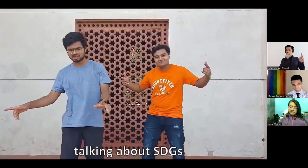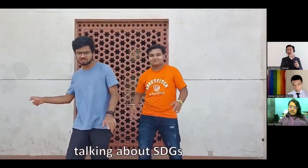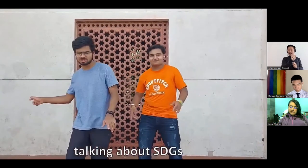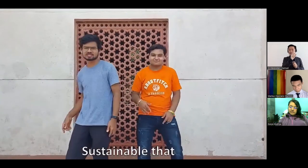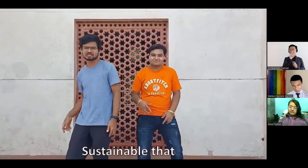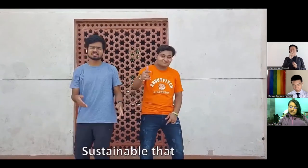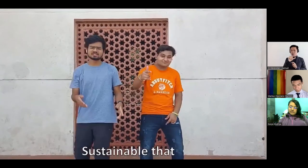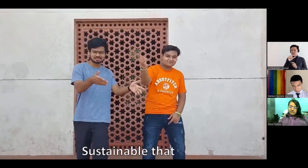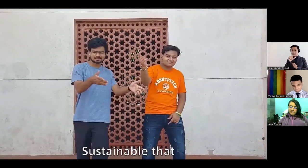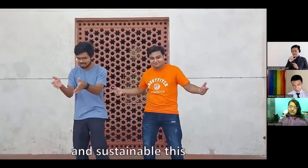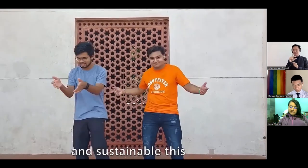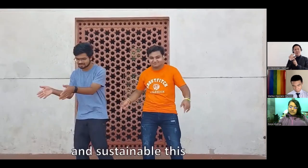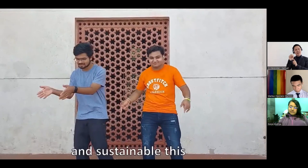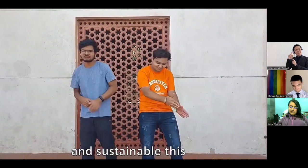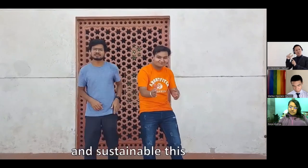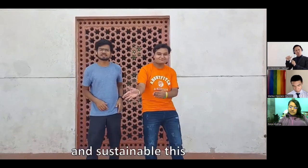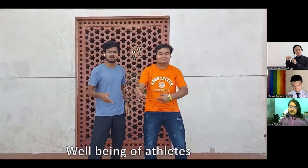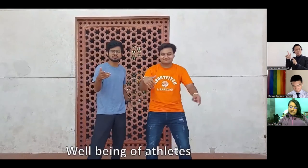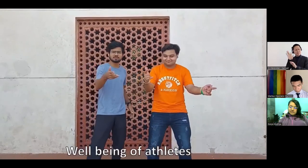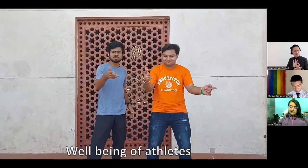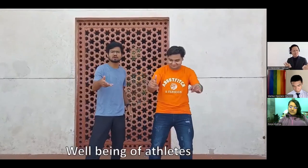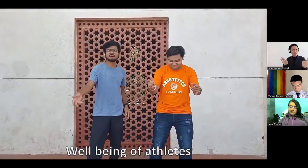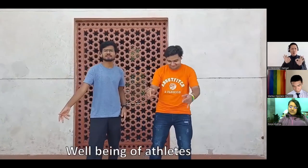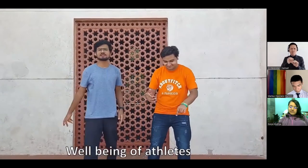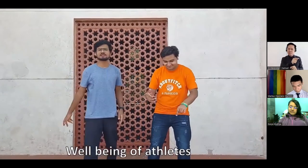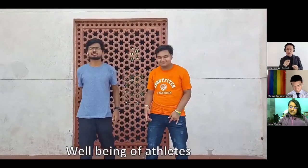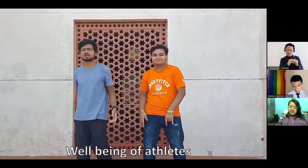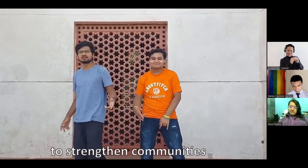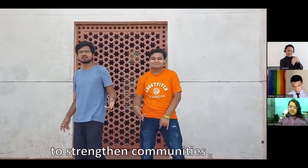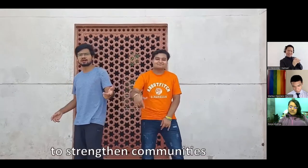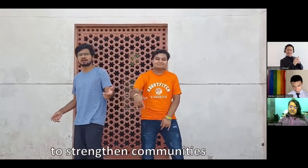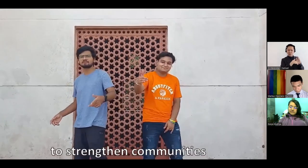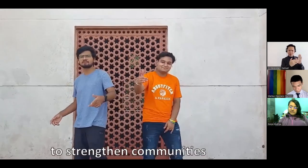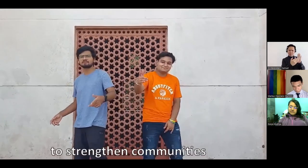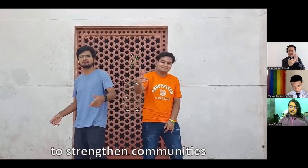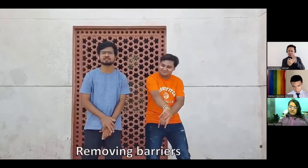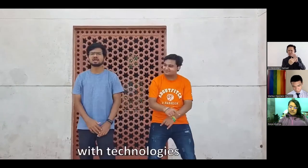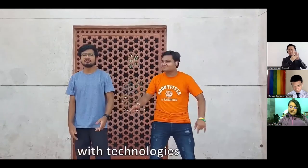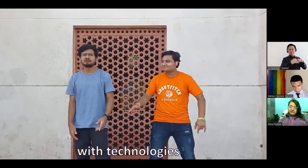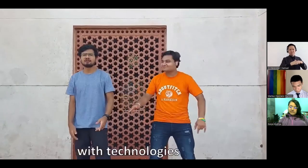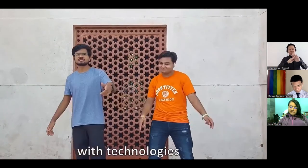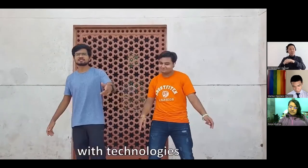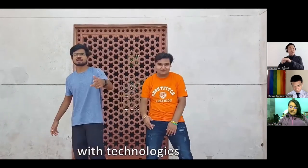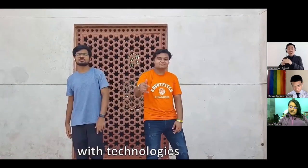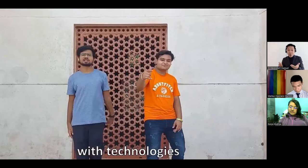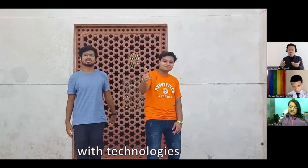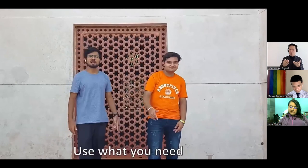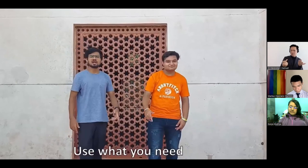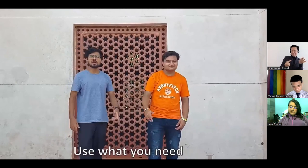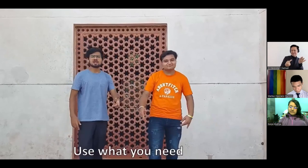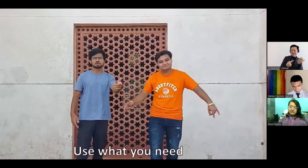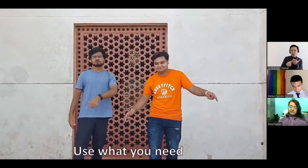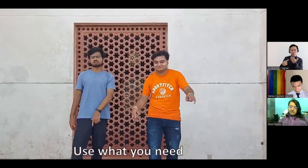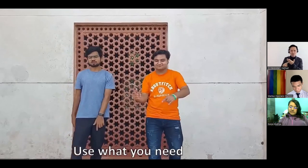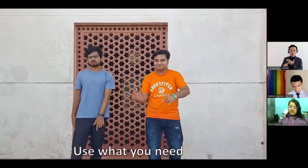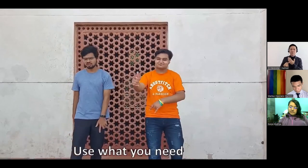that and sustainable this well being of athletes to strengthen communities removing barriers with technologies Use what you need, saving